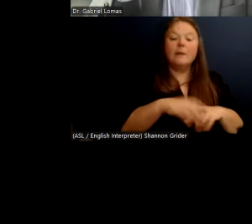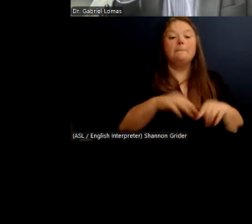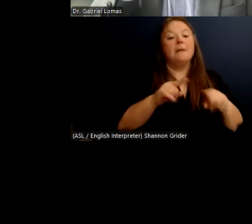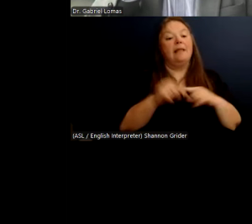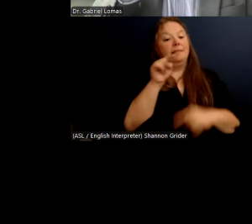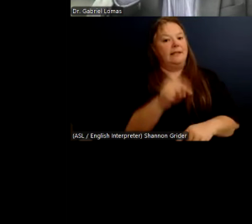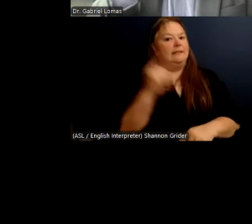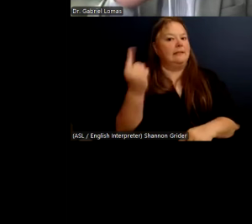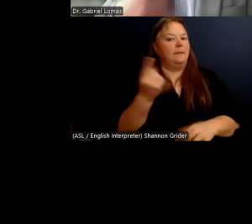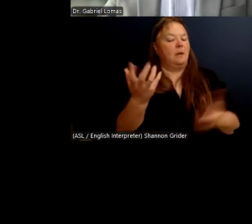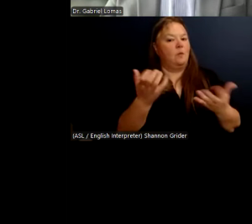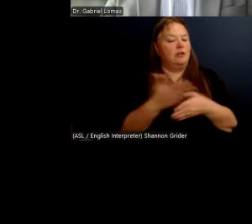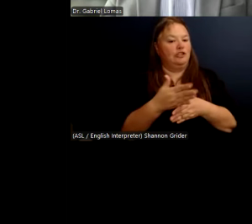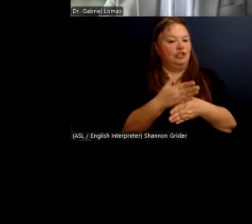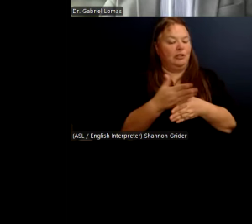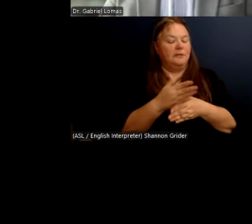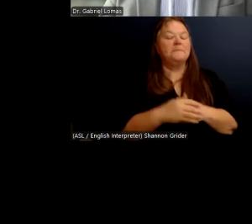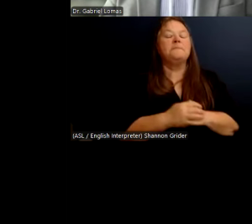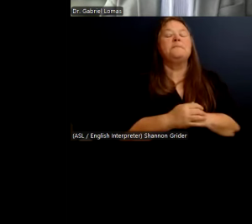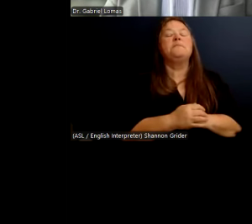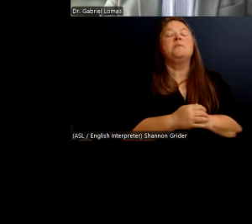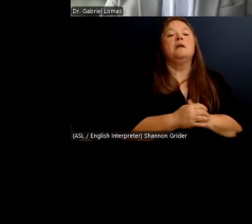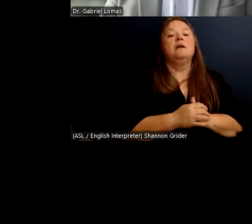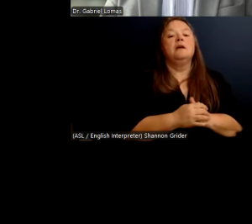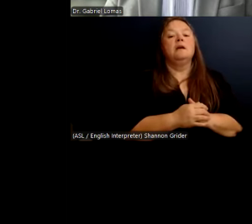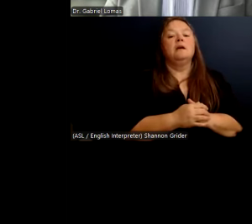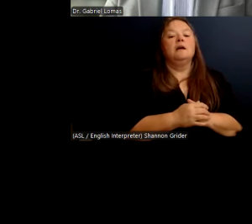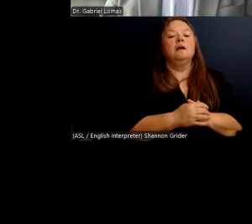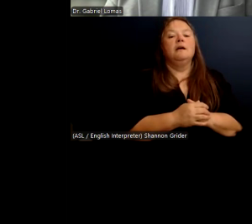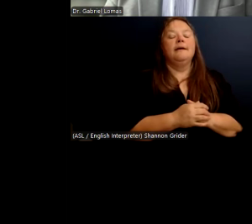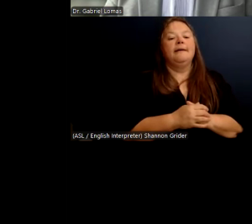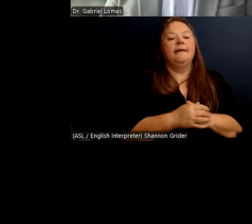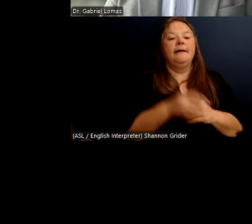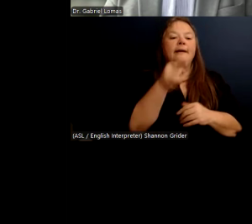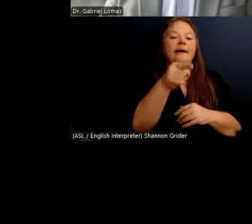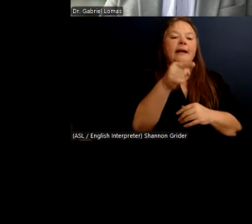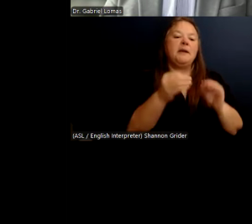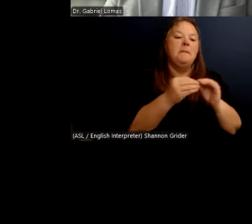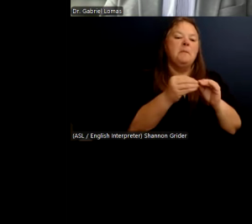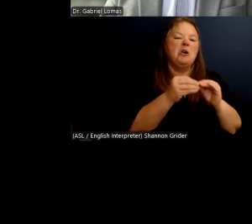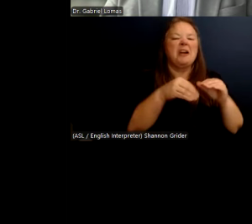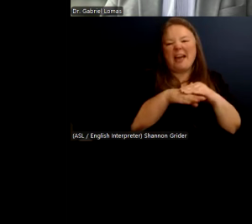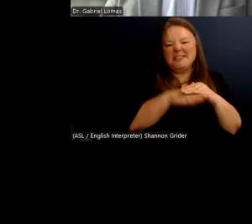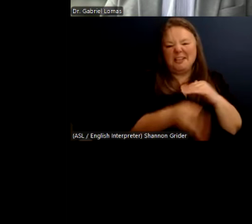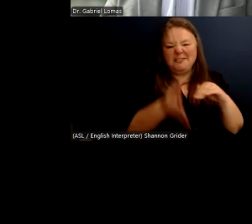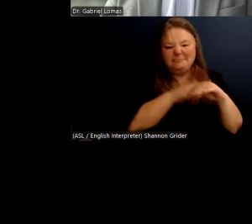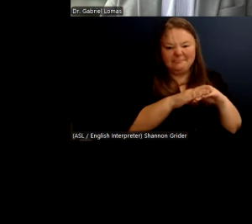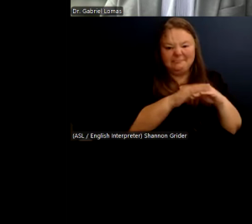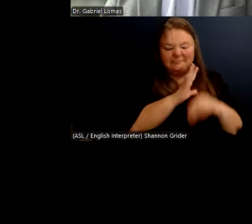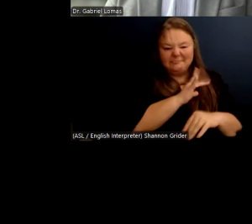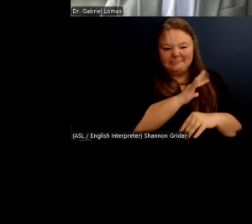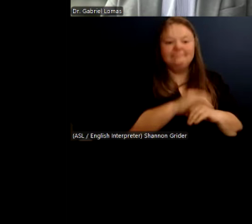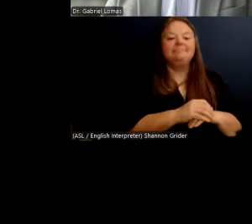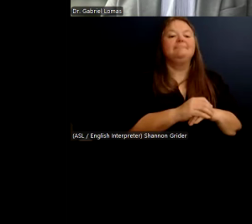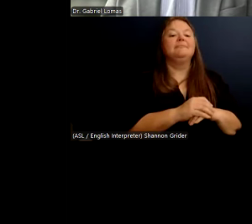something that I wanted to share with you that is adding some more access for deaf individuals. So as I